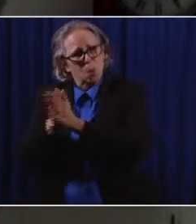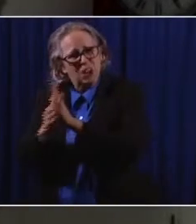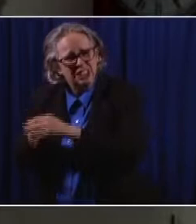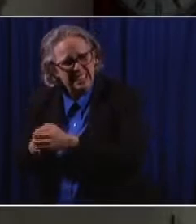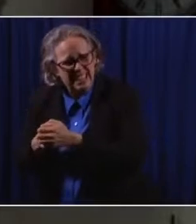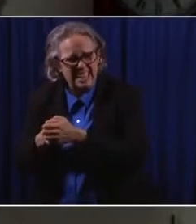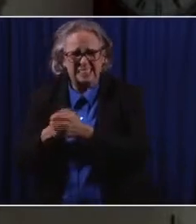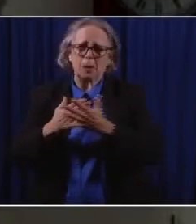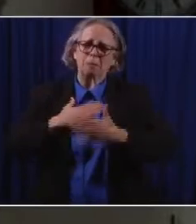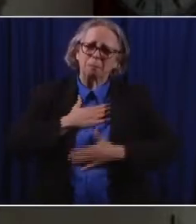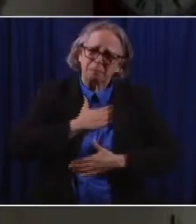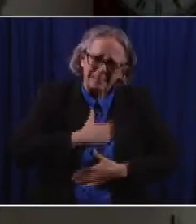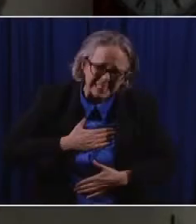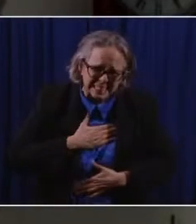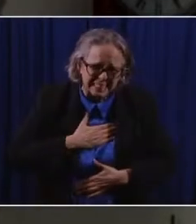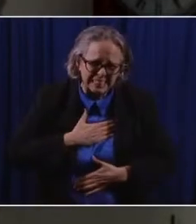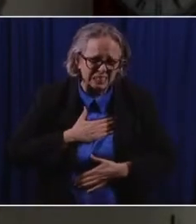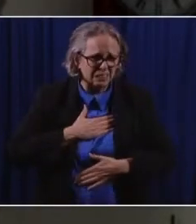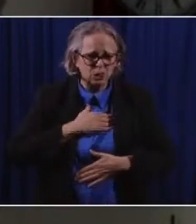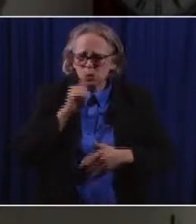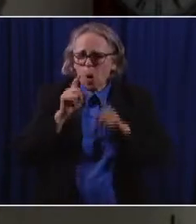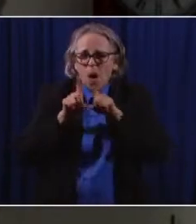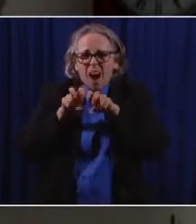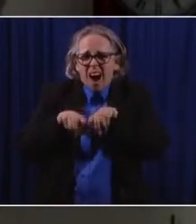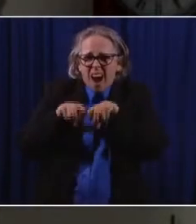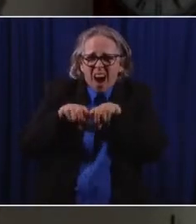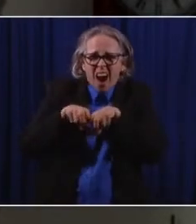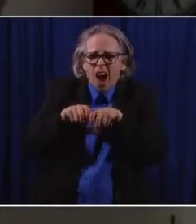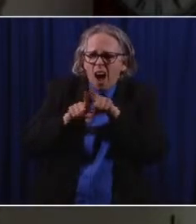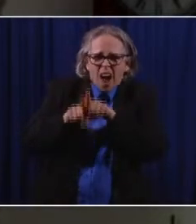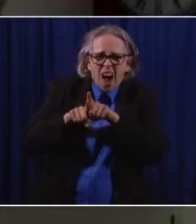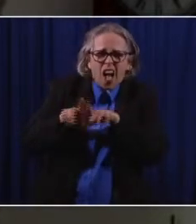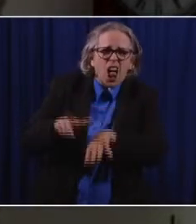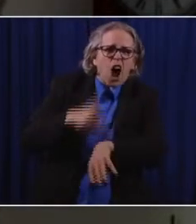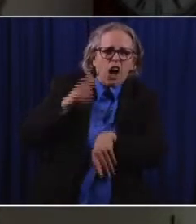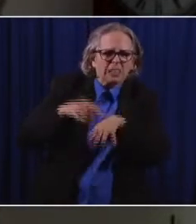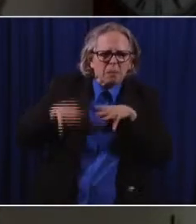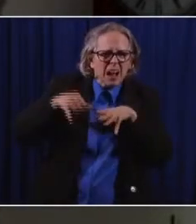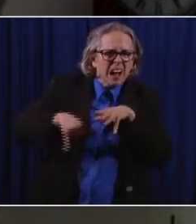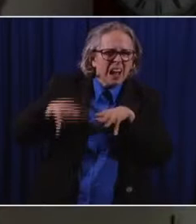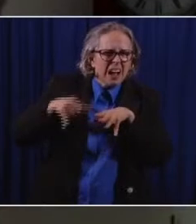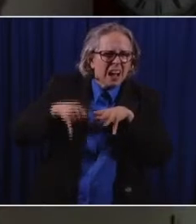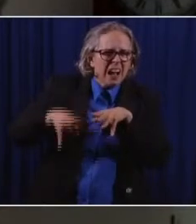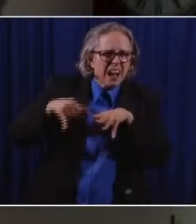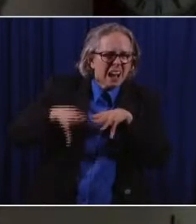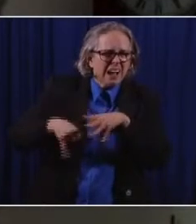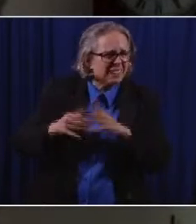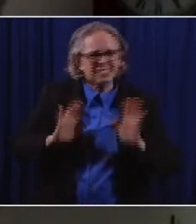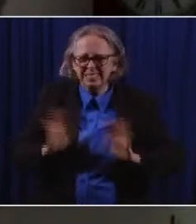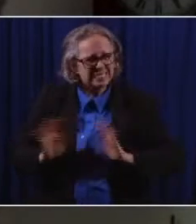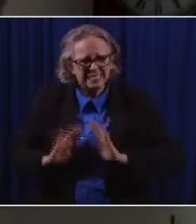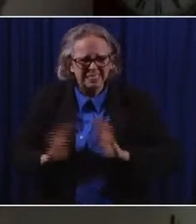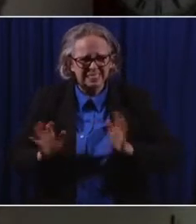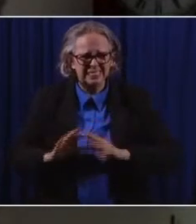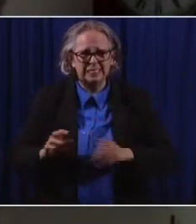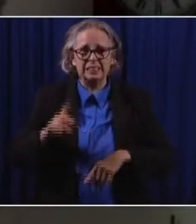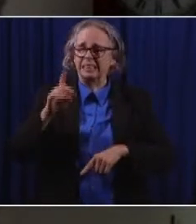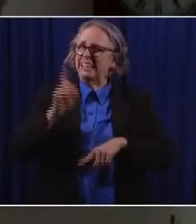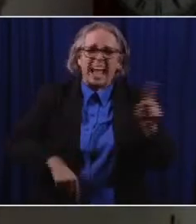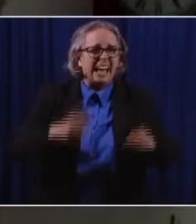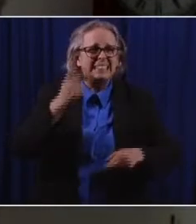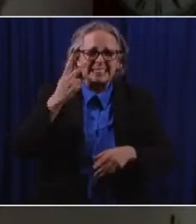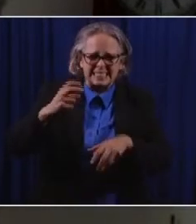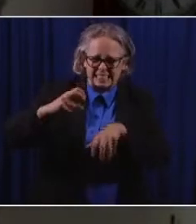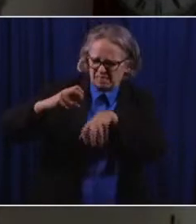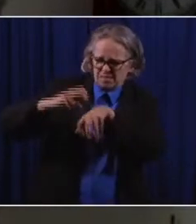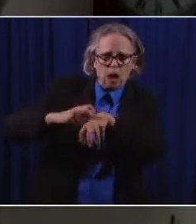Don't be close to someone for a very long period of time, because you don't know who has it and who doesn't have it. So I think what